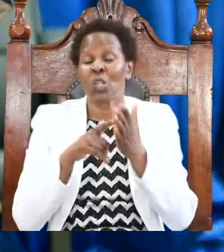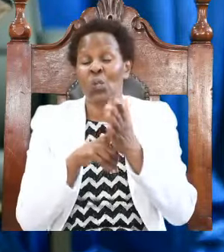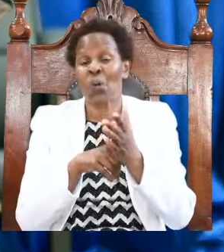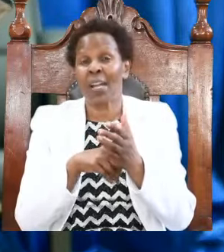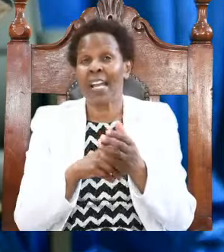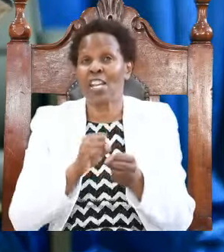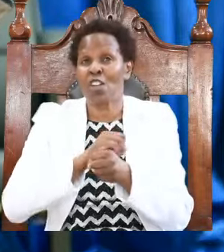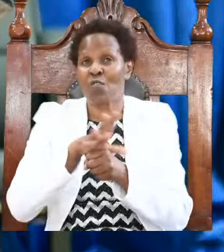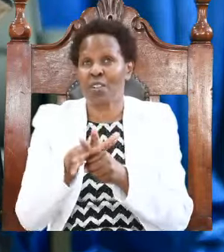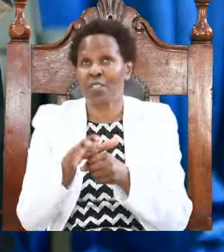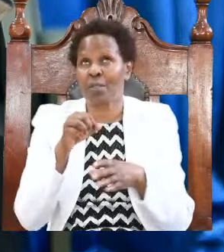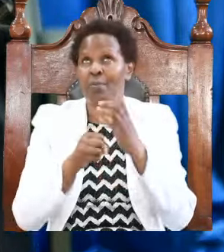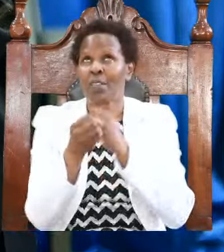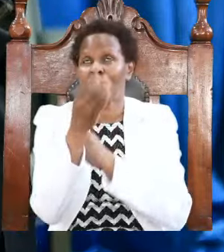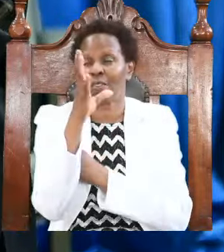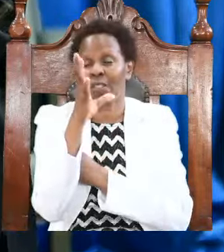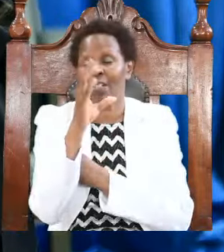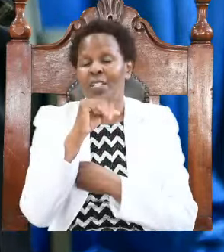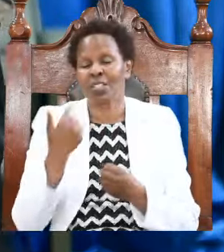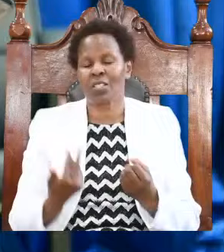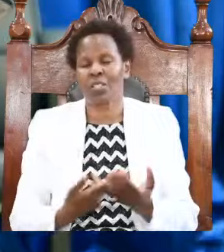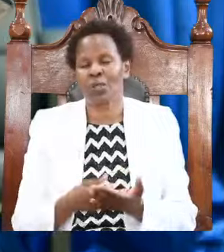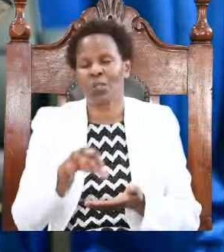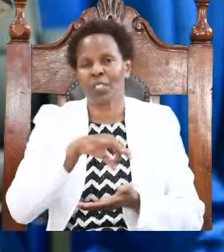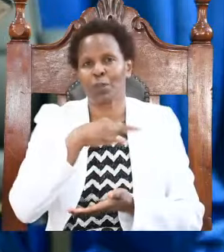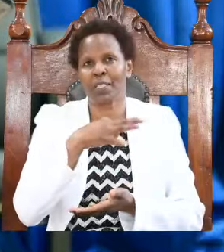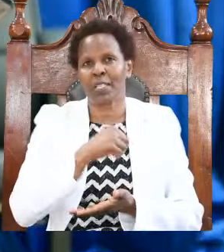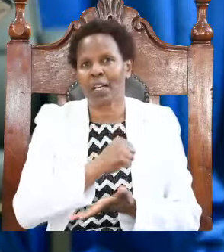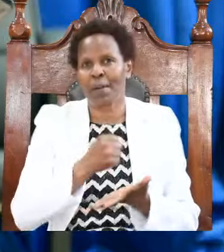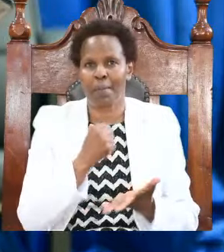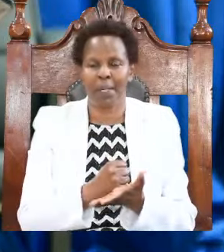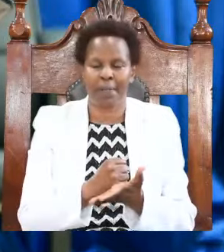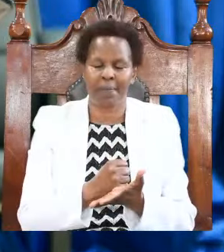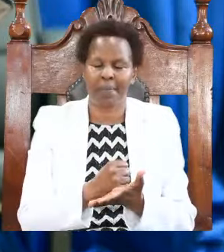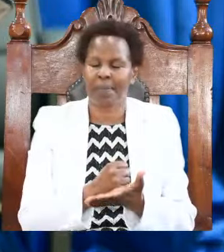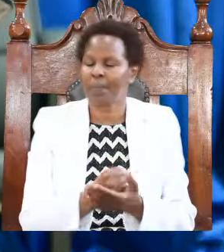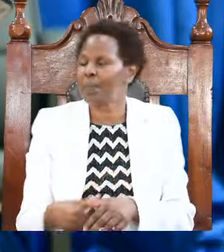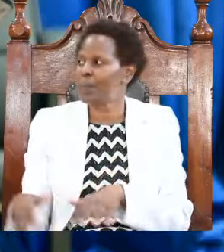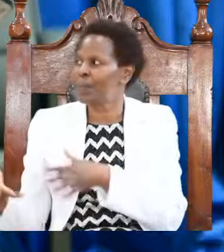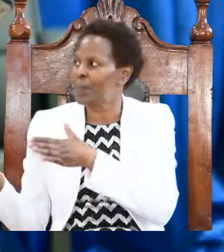influence. In the name of the Father, of the Son, and of the Holy Spirit. Amen.